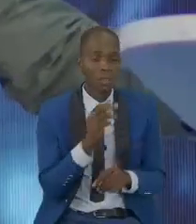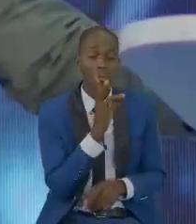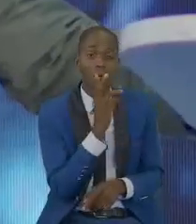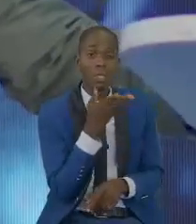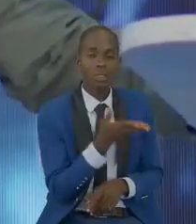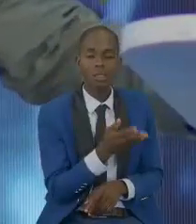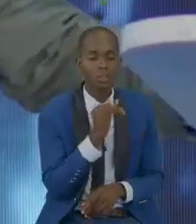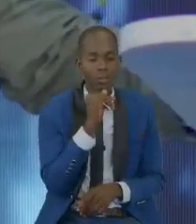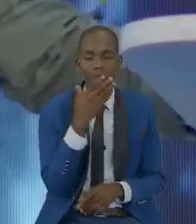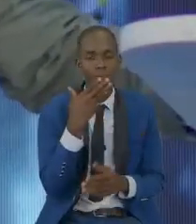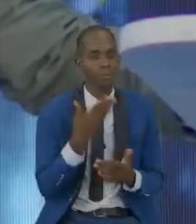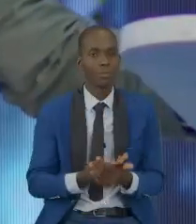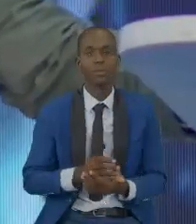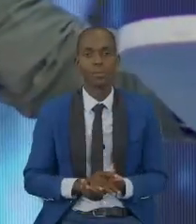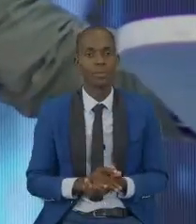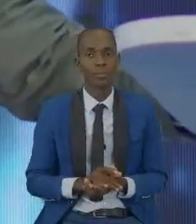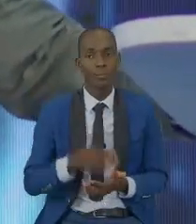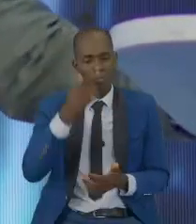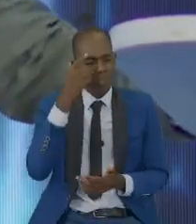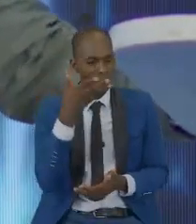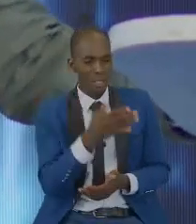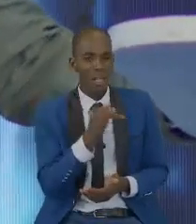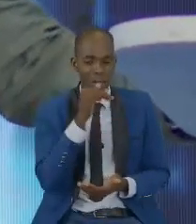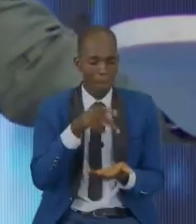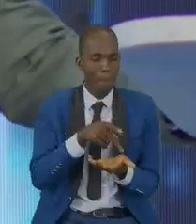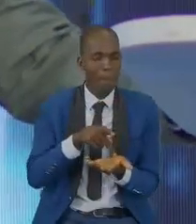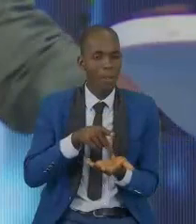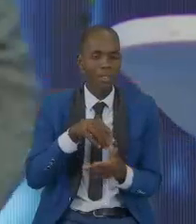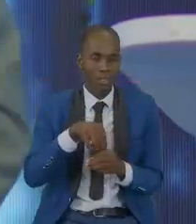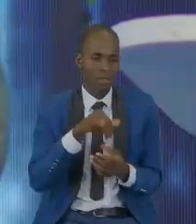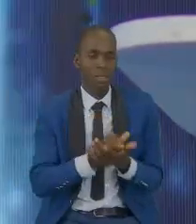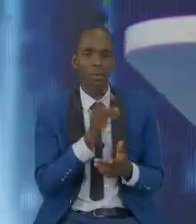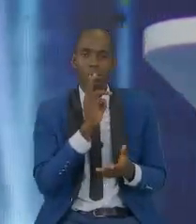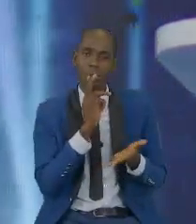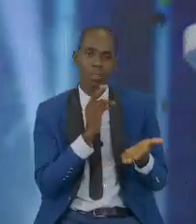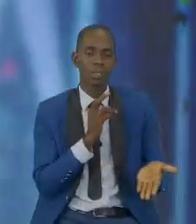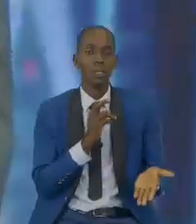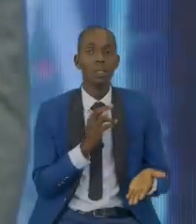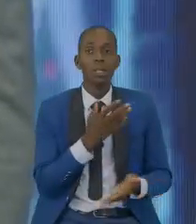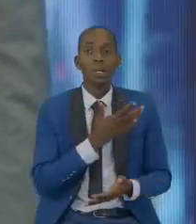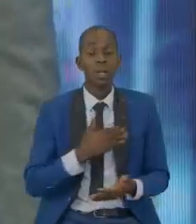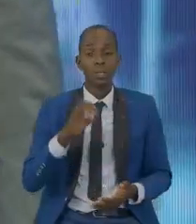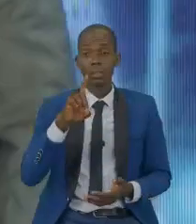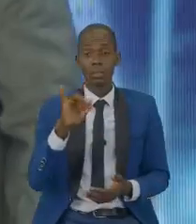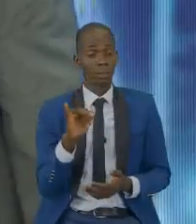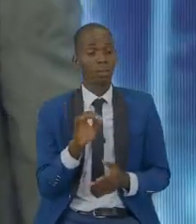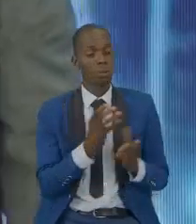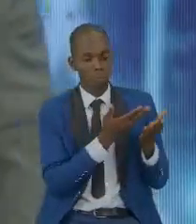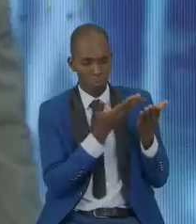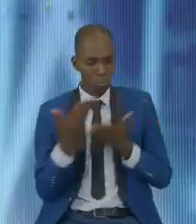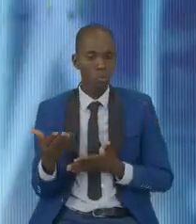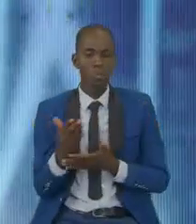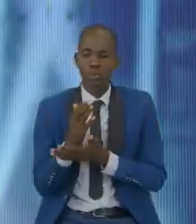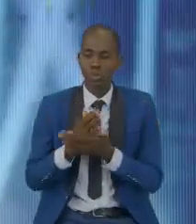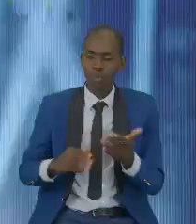not, because there is poison in the water. And then he said, bring me a cruse of salt,